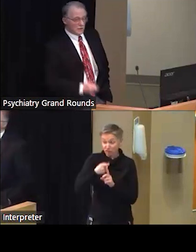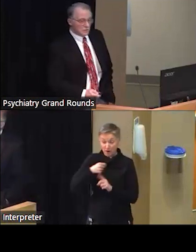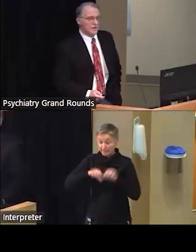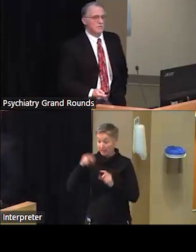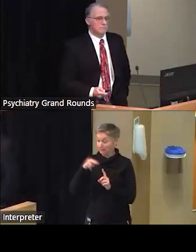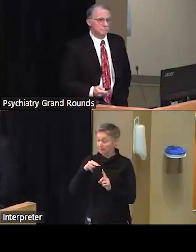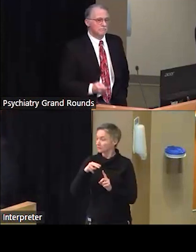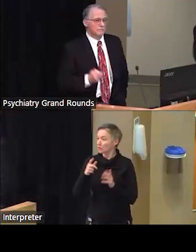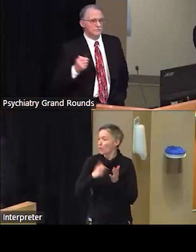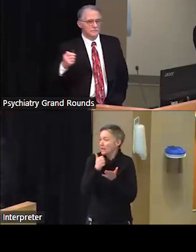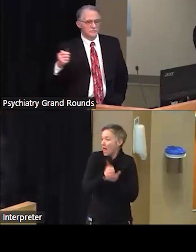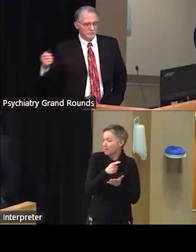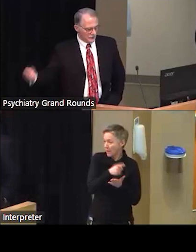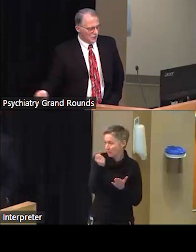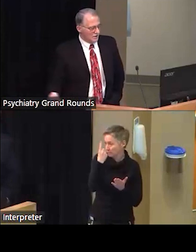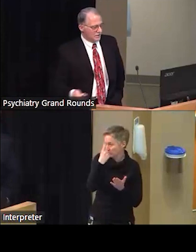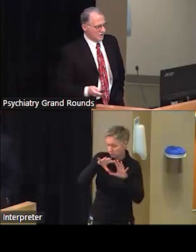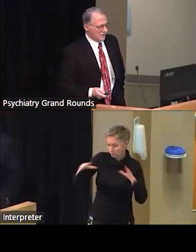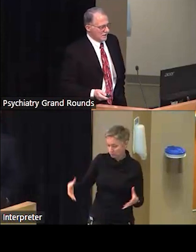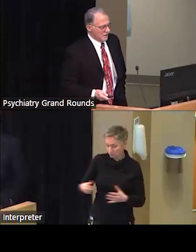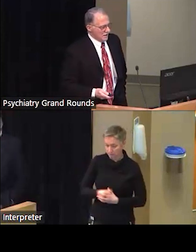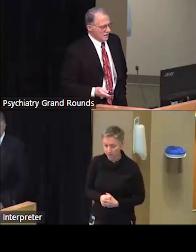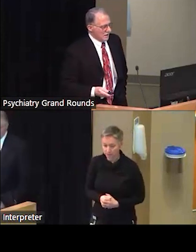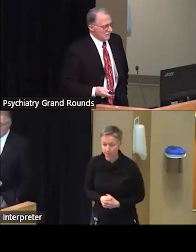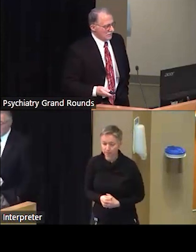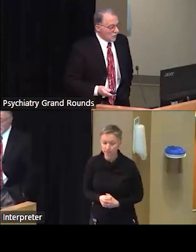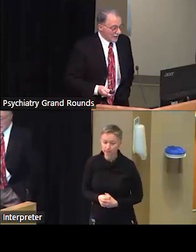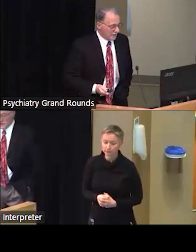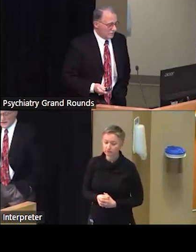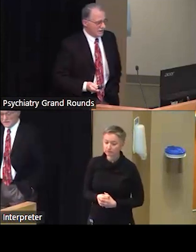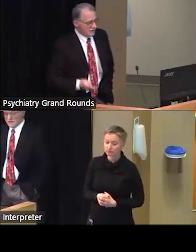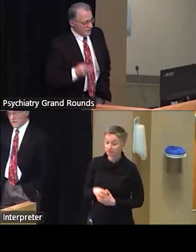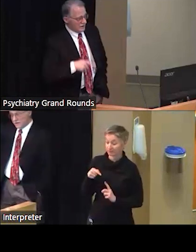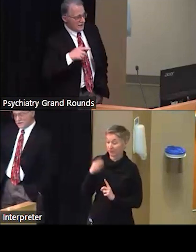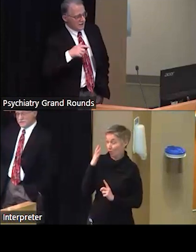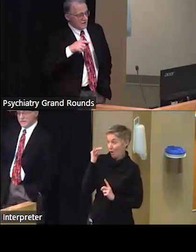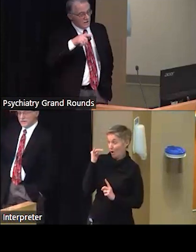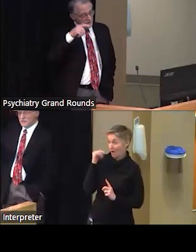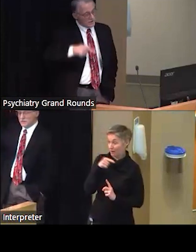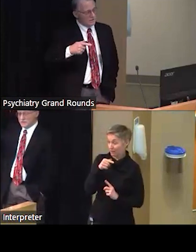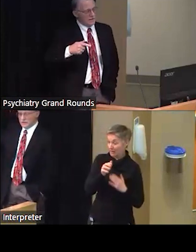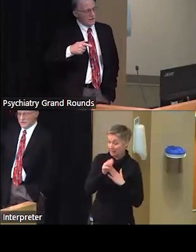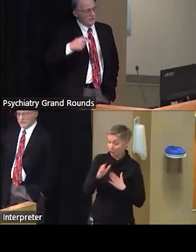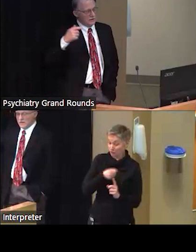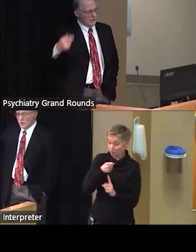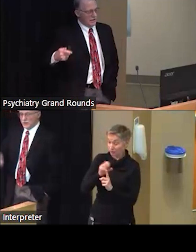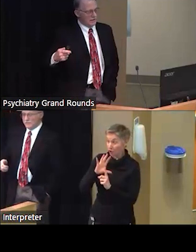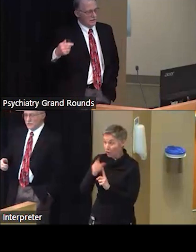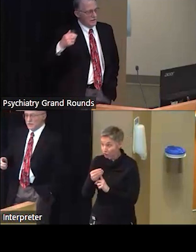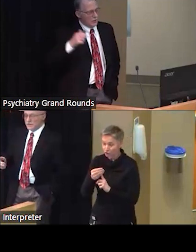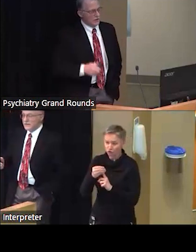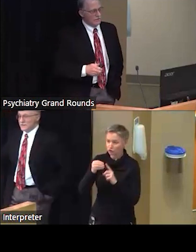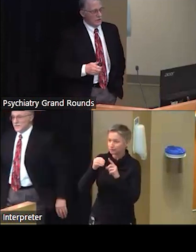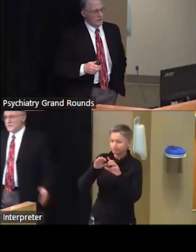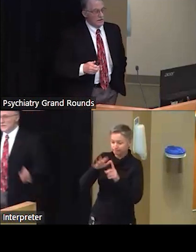that can help them with this? Why? Because the leader does affect culture,